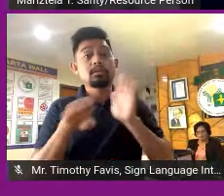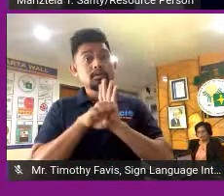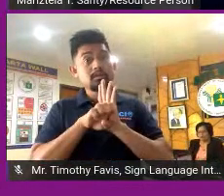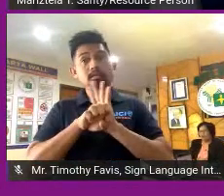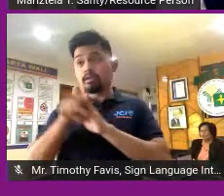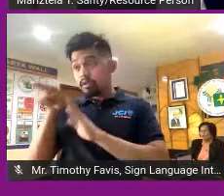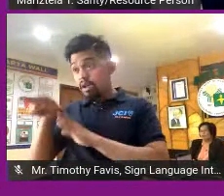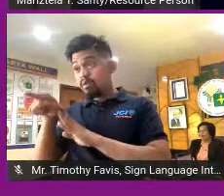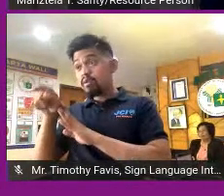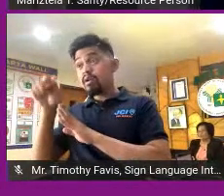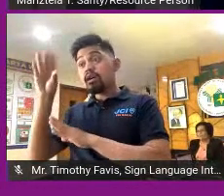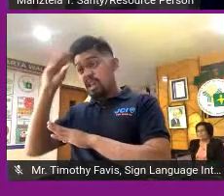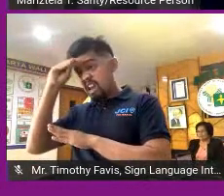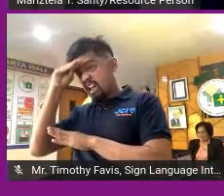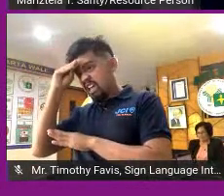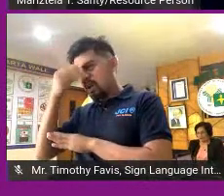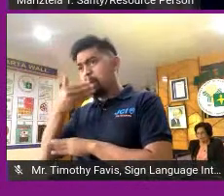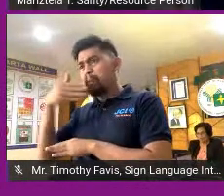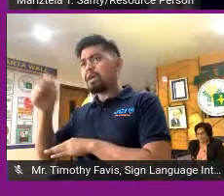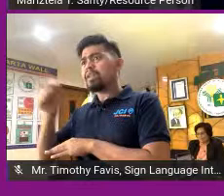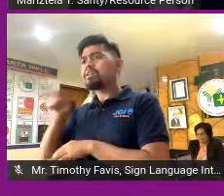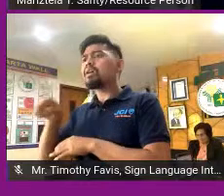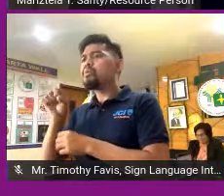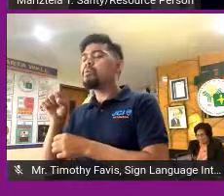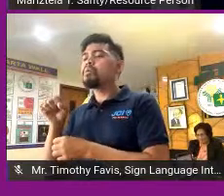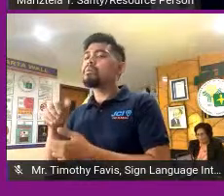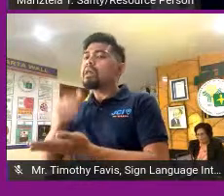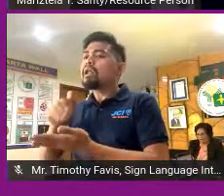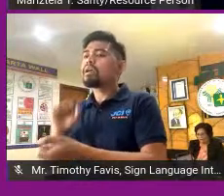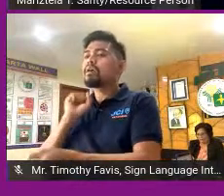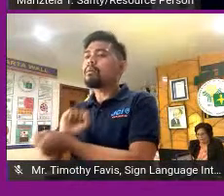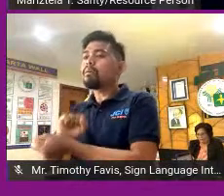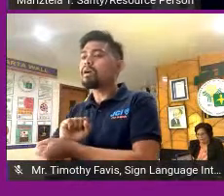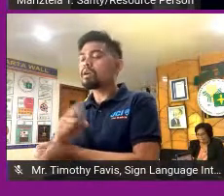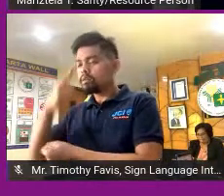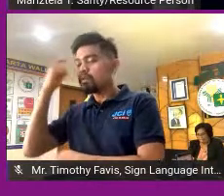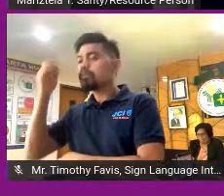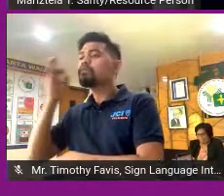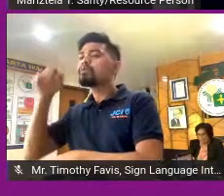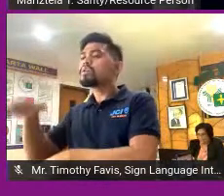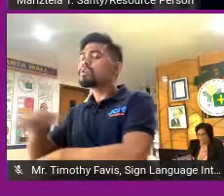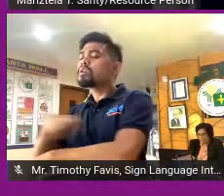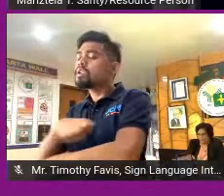dapat na kurso o dapat na trabaho para sa mga lalaki.